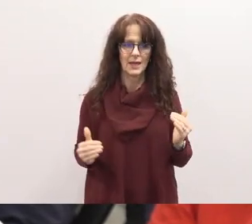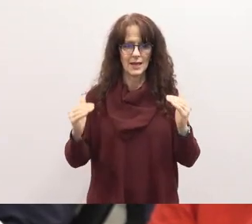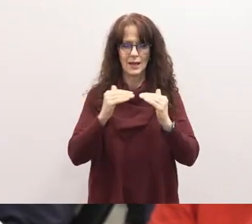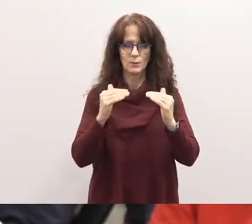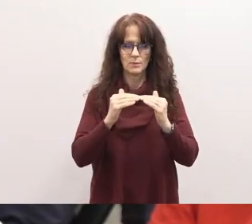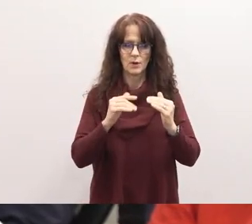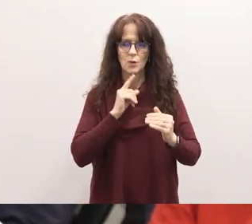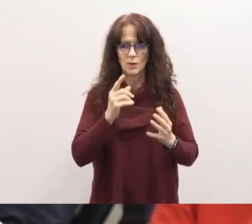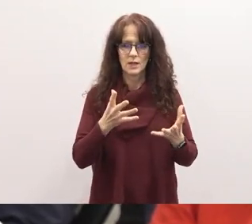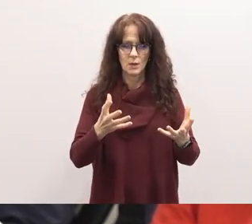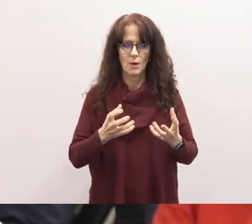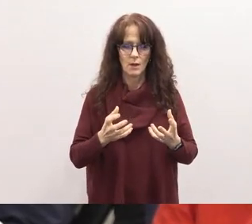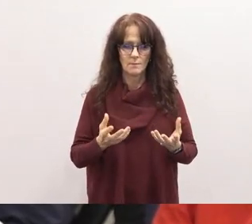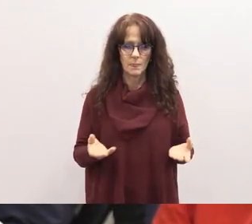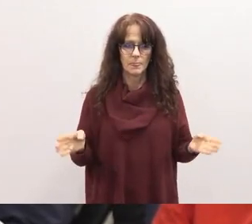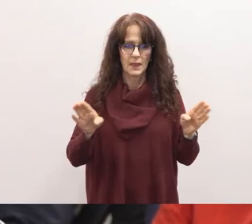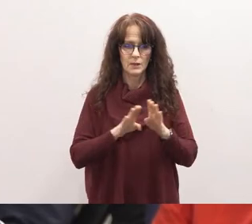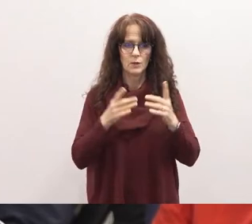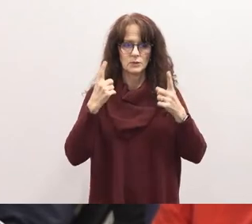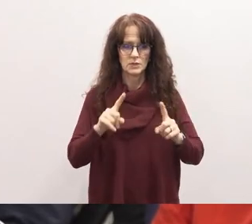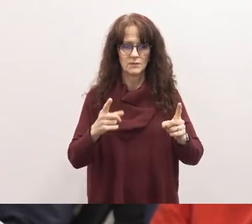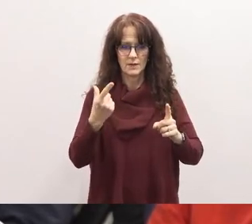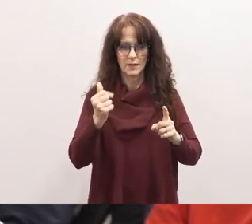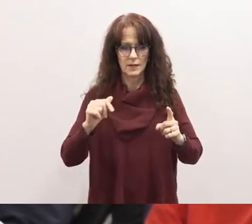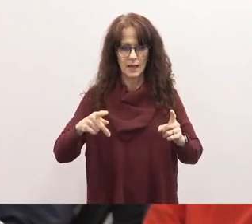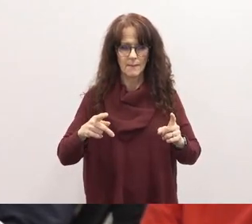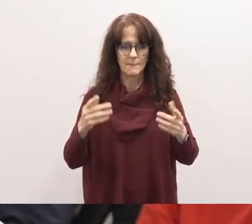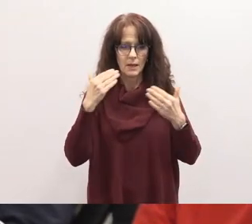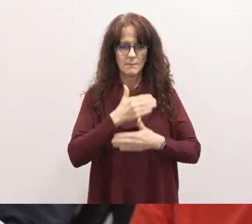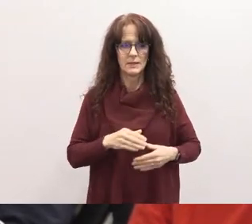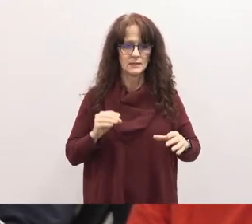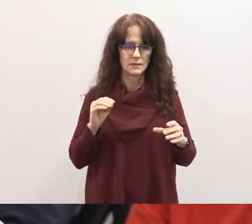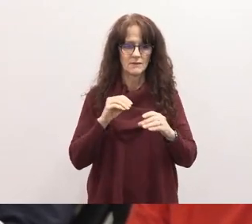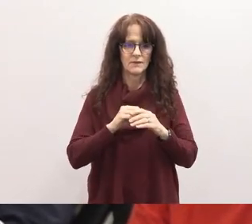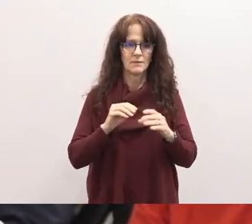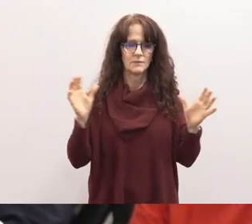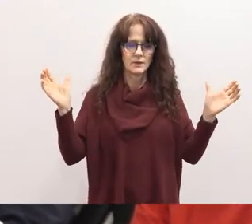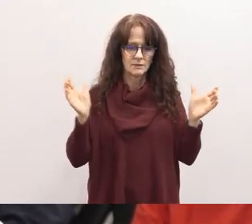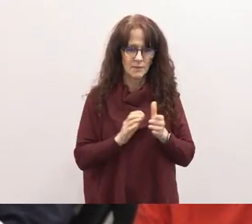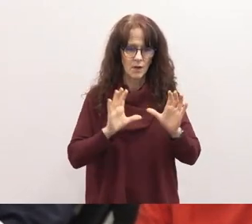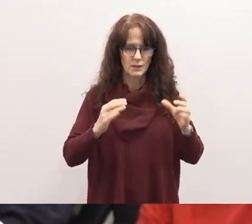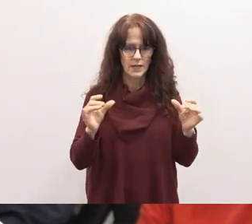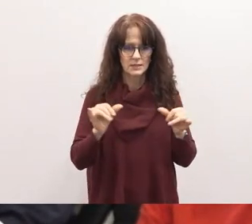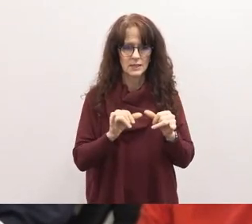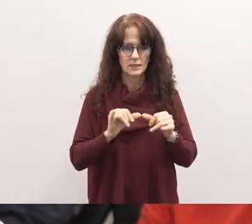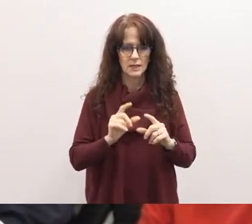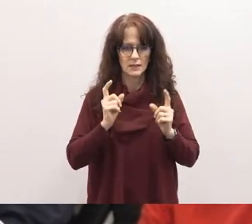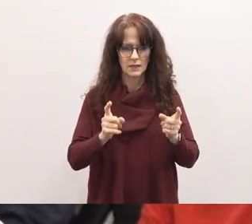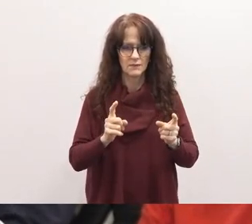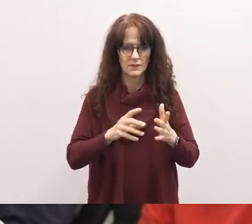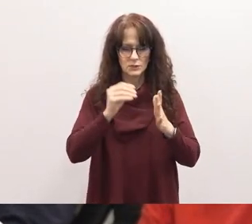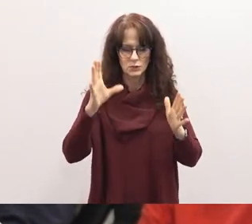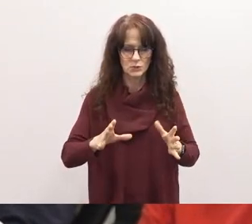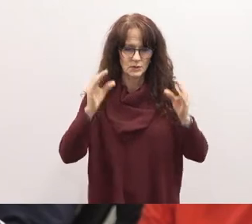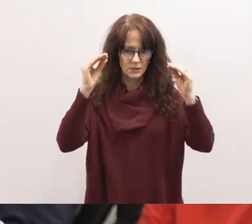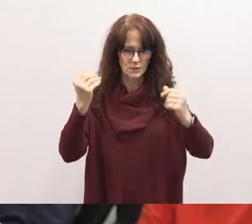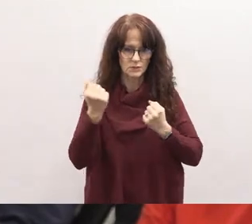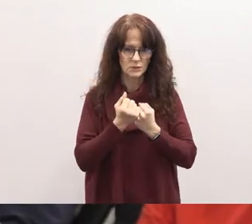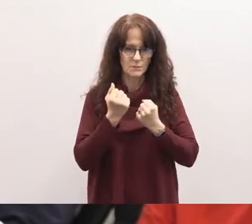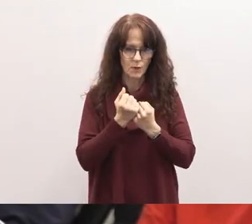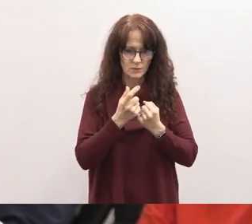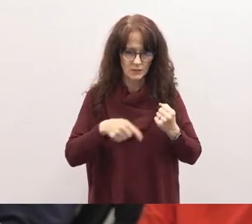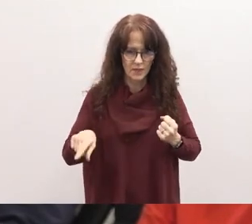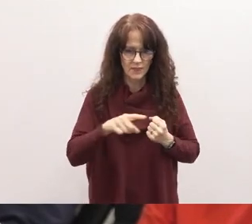If you really want to close the achievement gap, please invest in lowering class sizes and giving students and teachers the support they